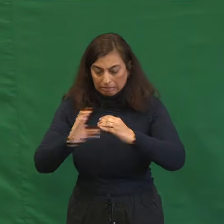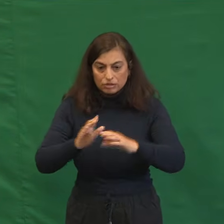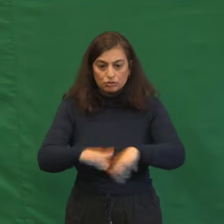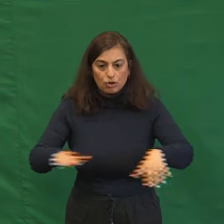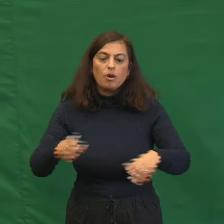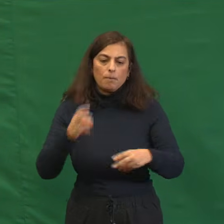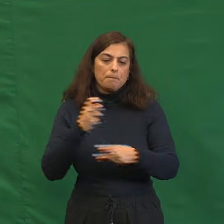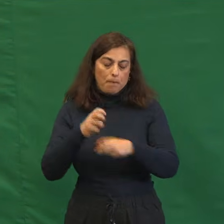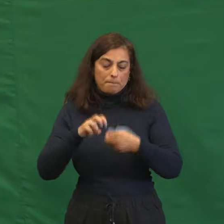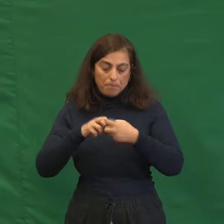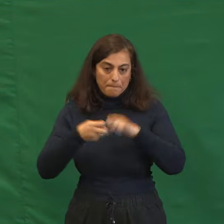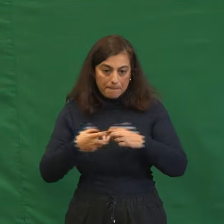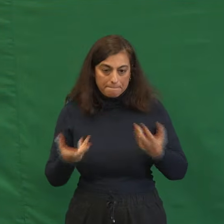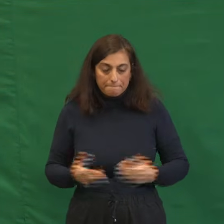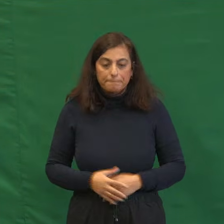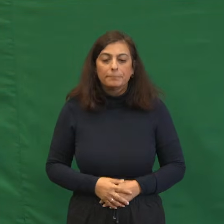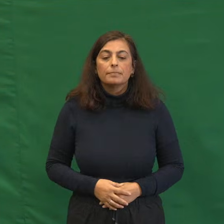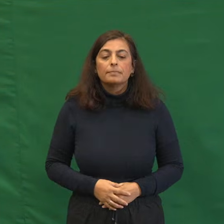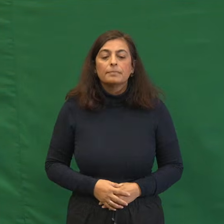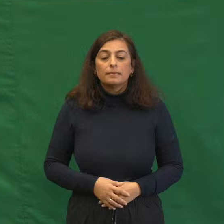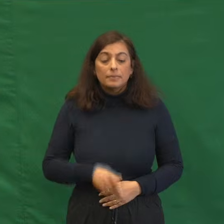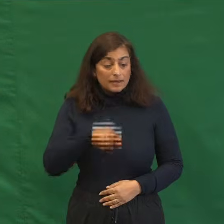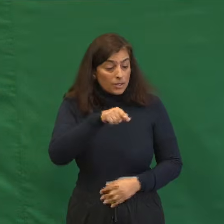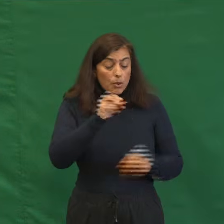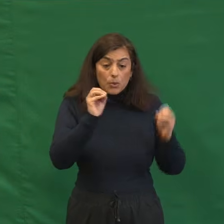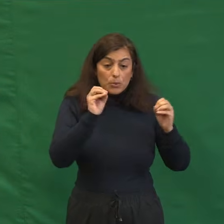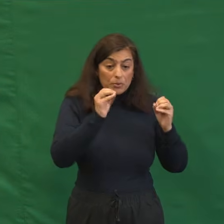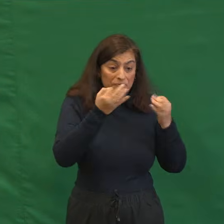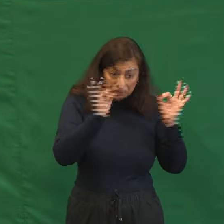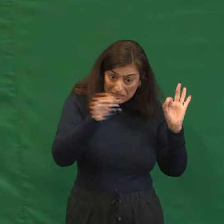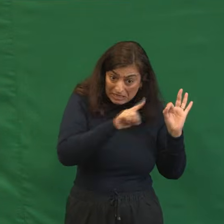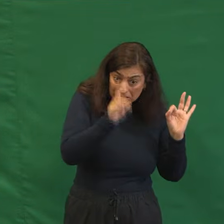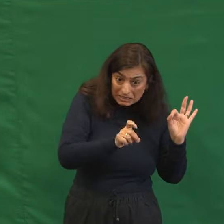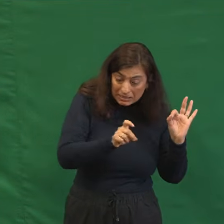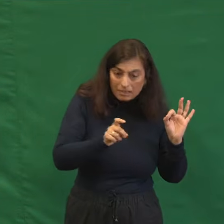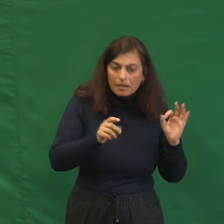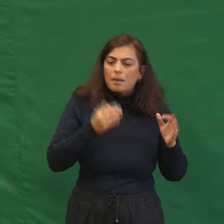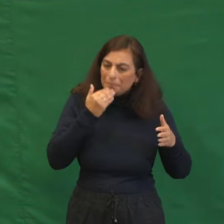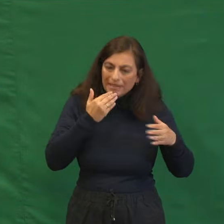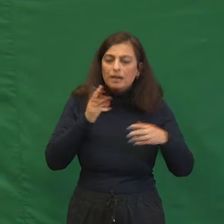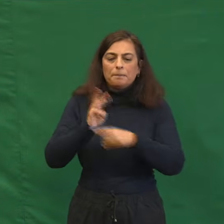it will remain a barrier for many parents.